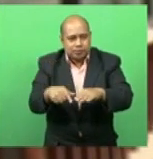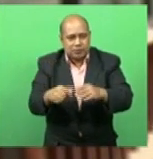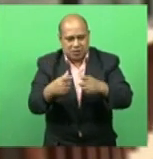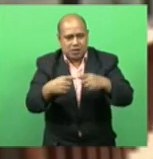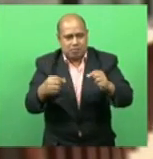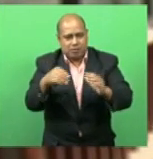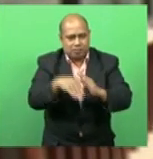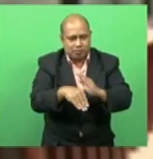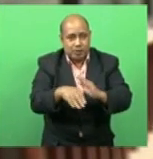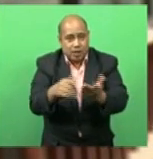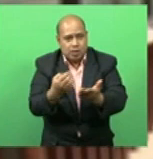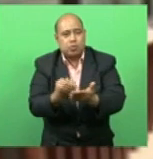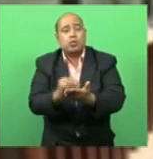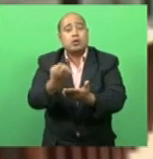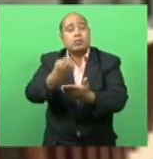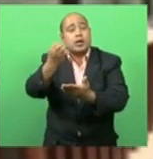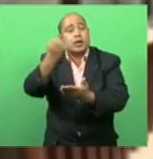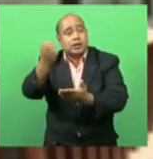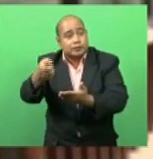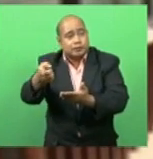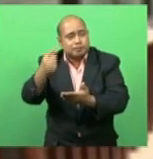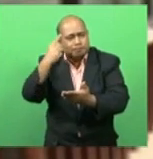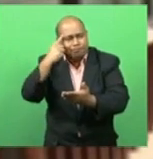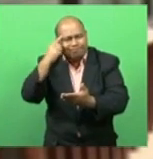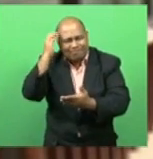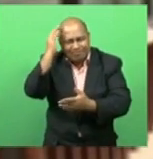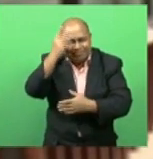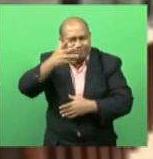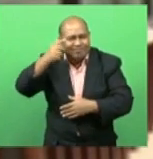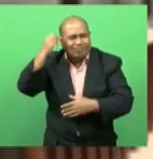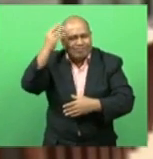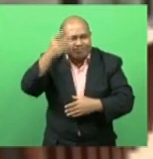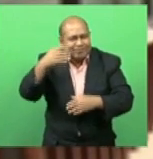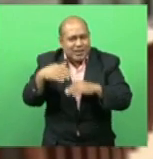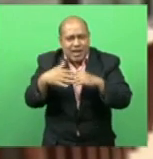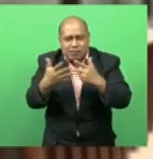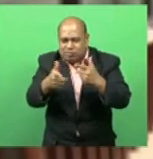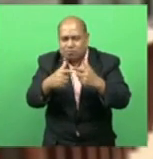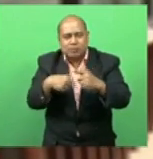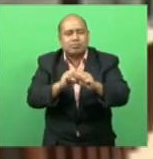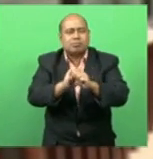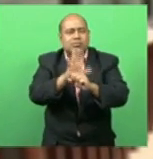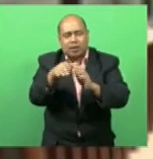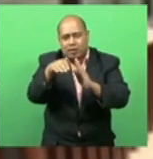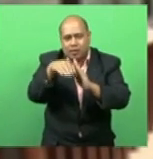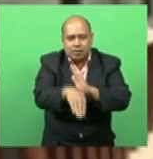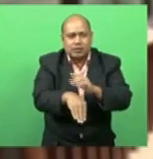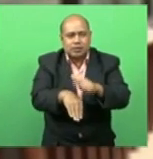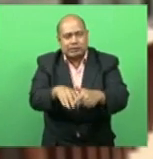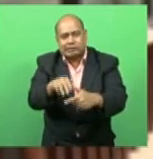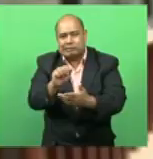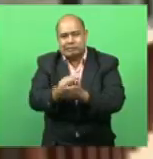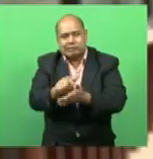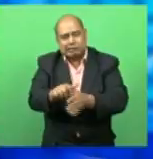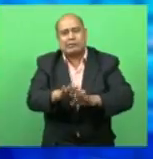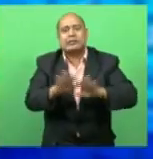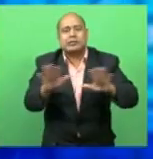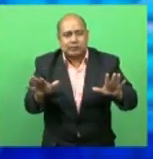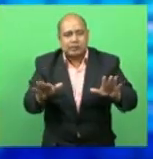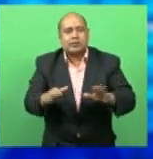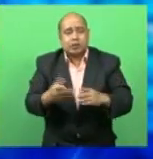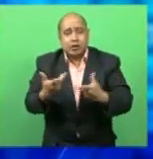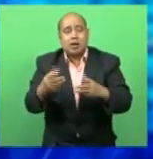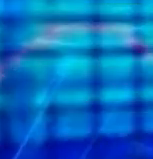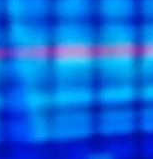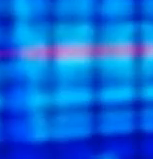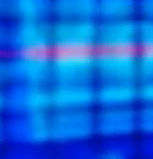increasing concerns that the pandemic could tip the country back into deflation. And that's all from HFC Bank for this week. Vinaka. Turning